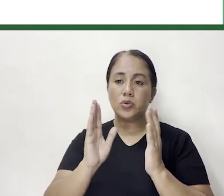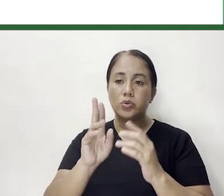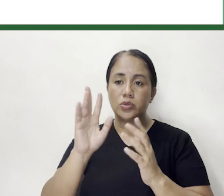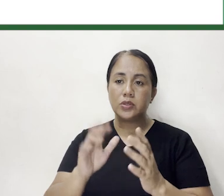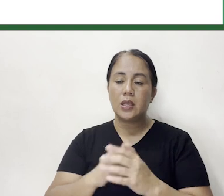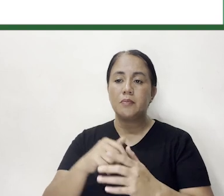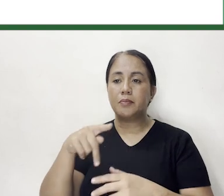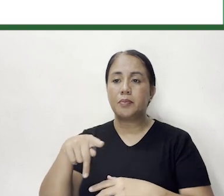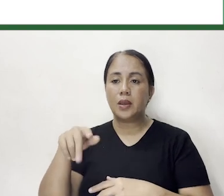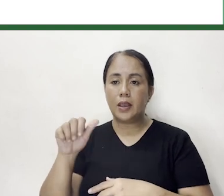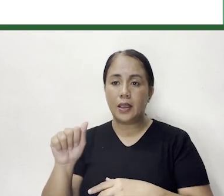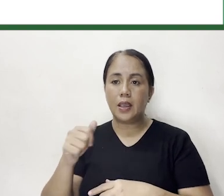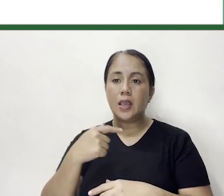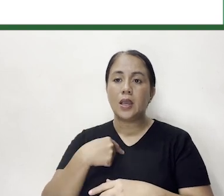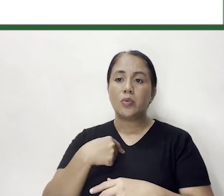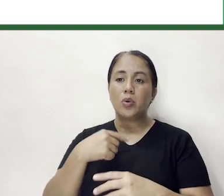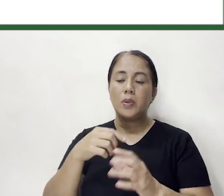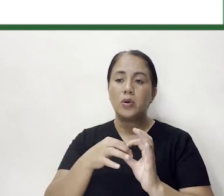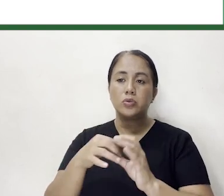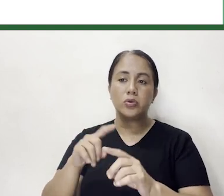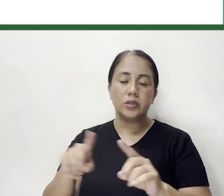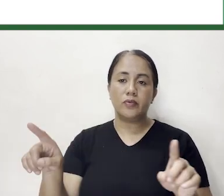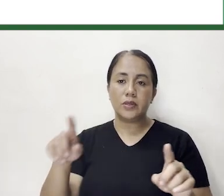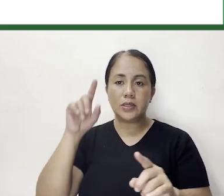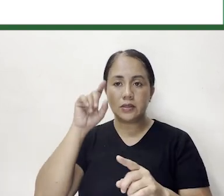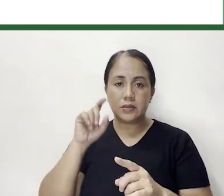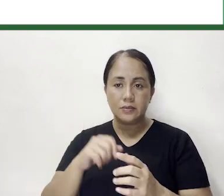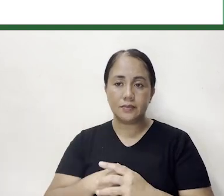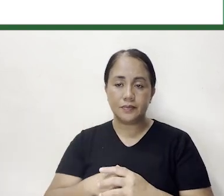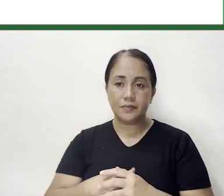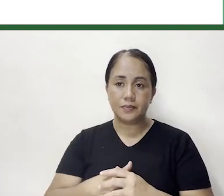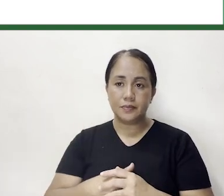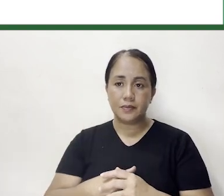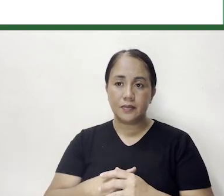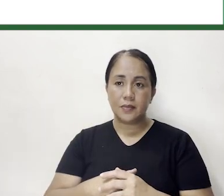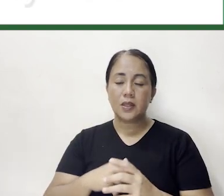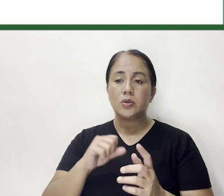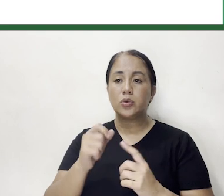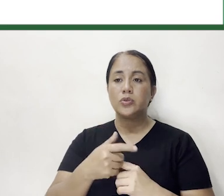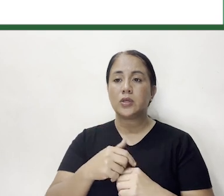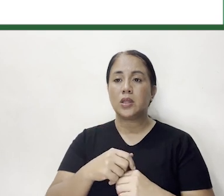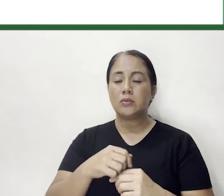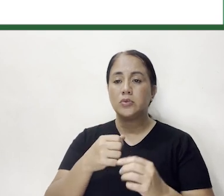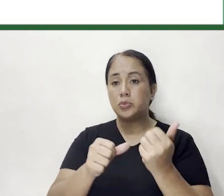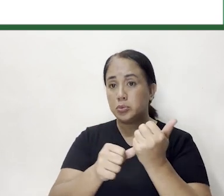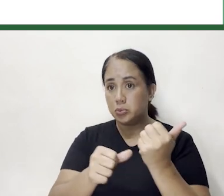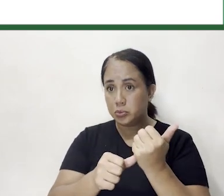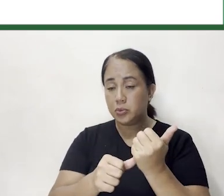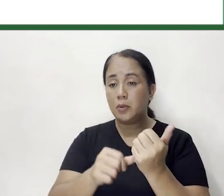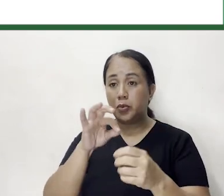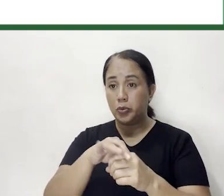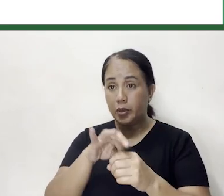PA service users and personal assistants who belong to different sects. The